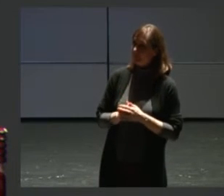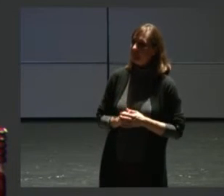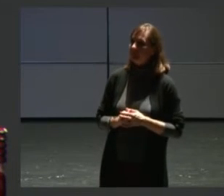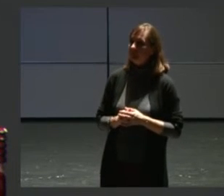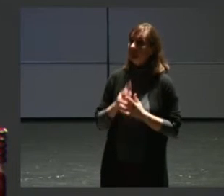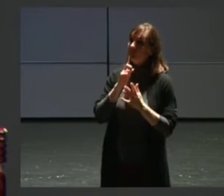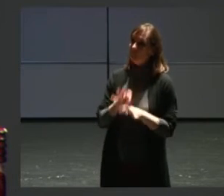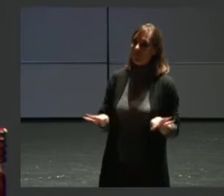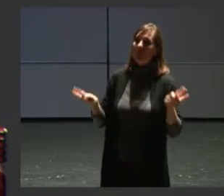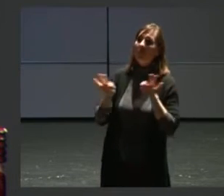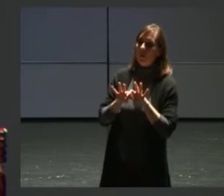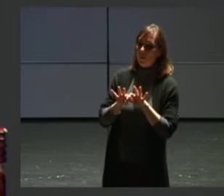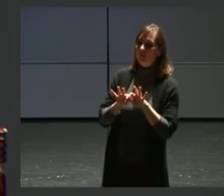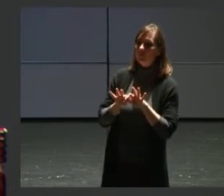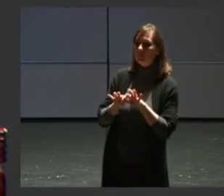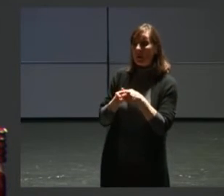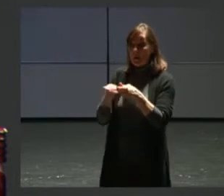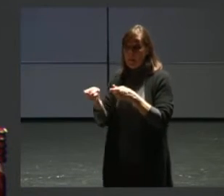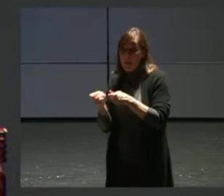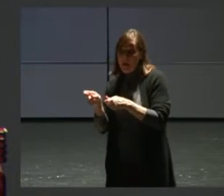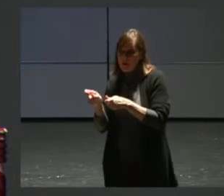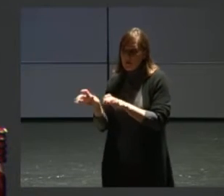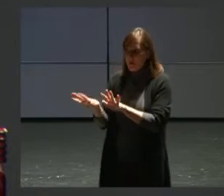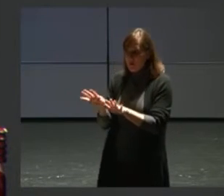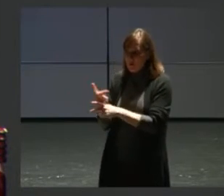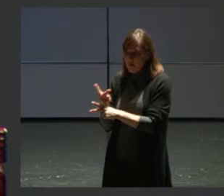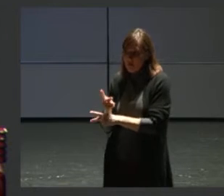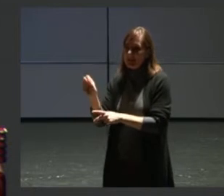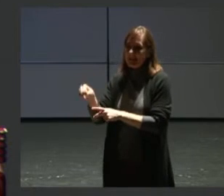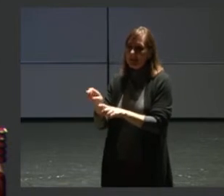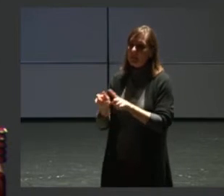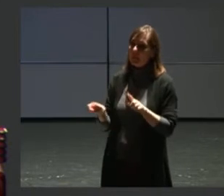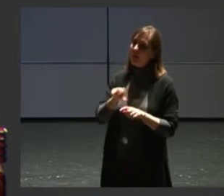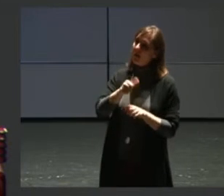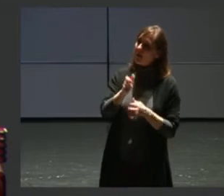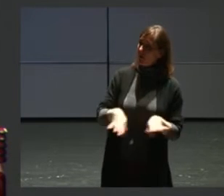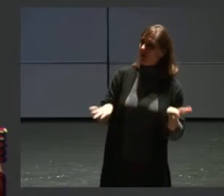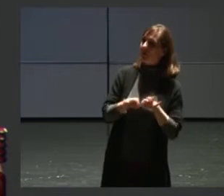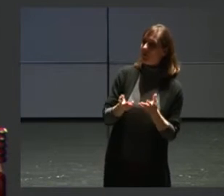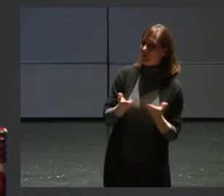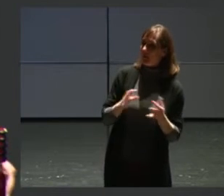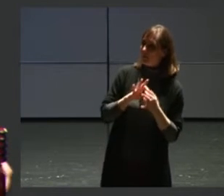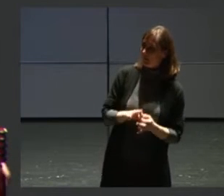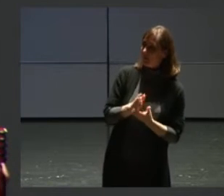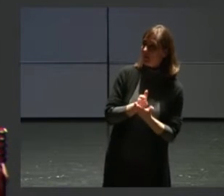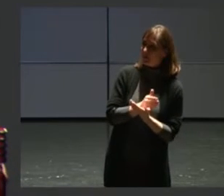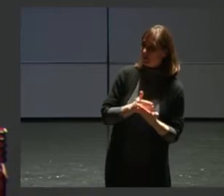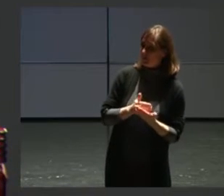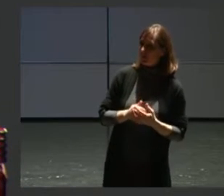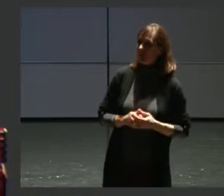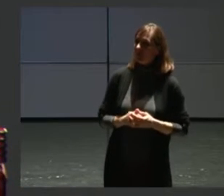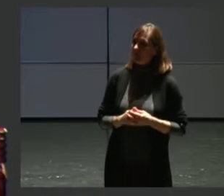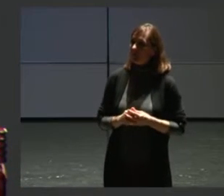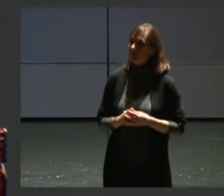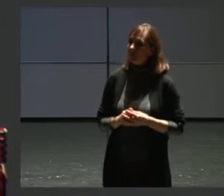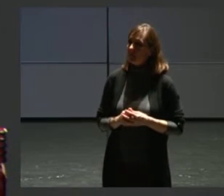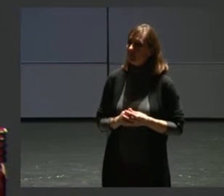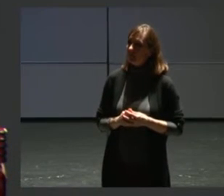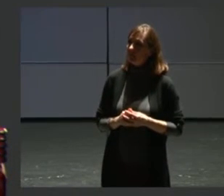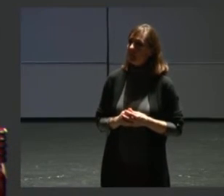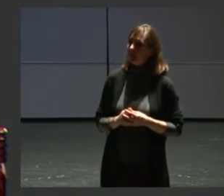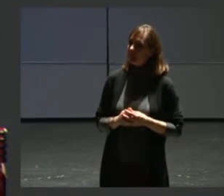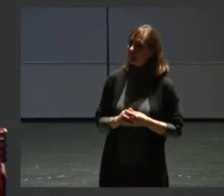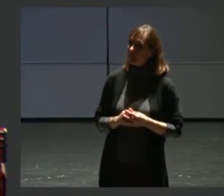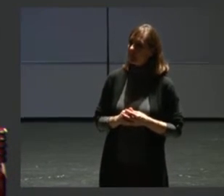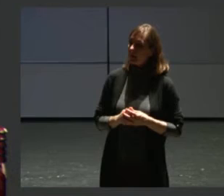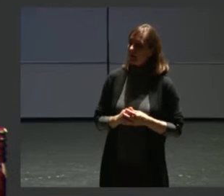doing beyond managing the budget. We're doing pretty much everything we can to advocate strongly